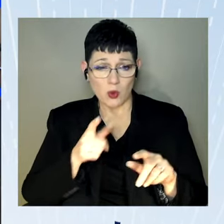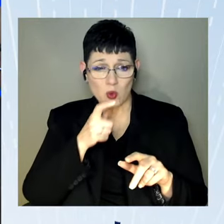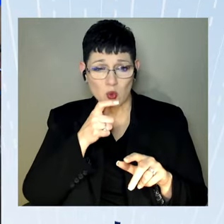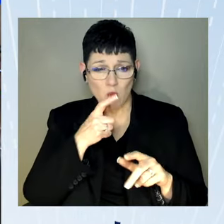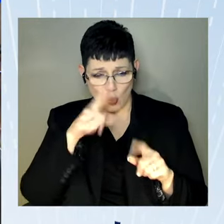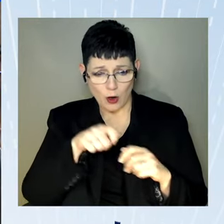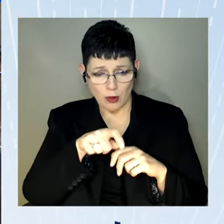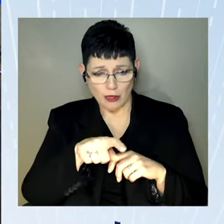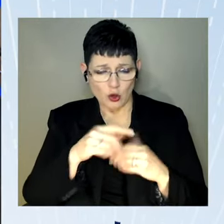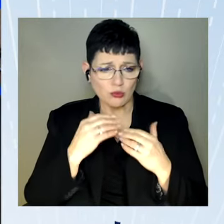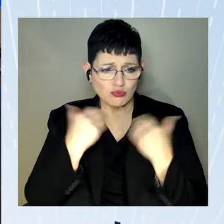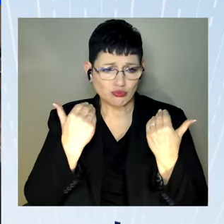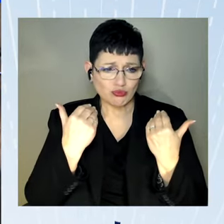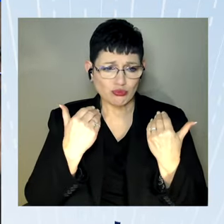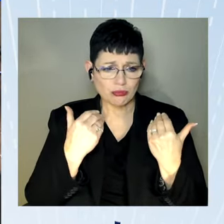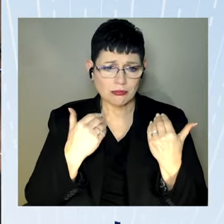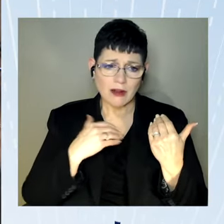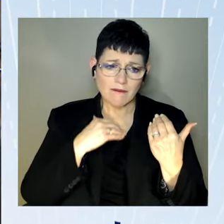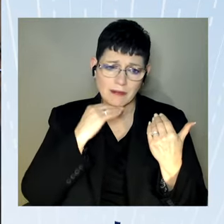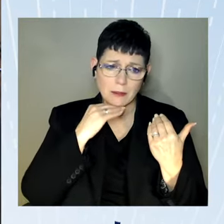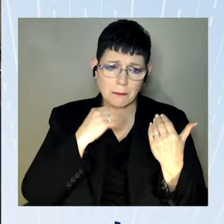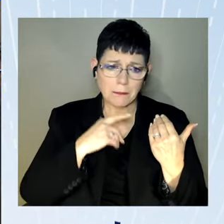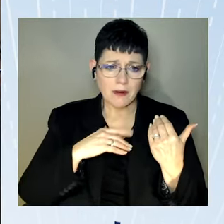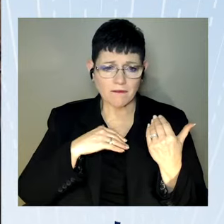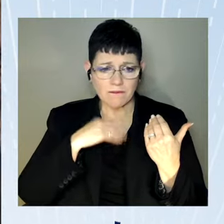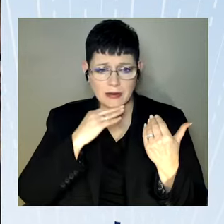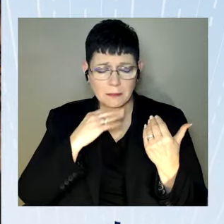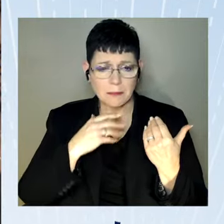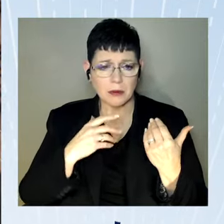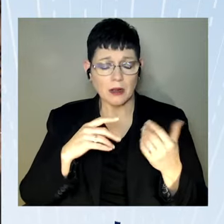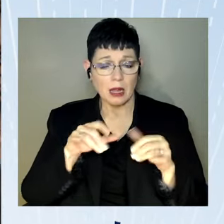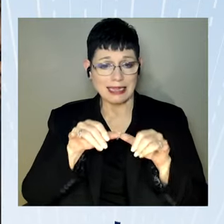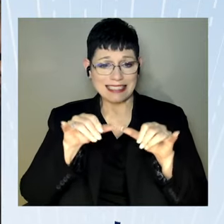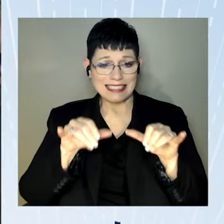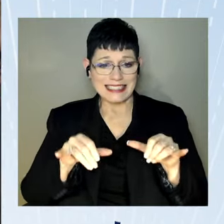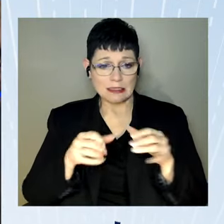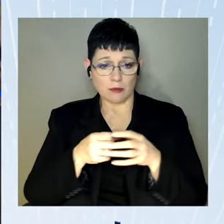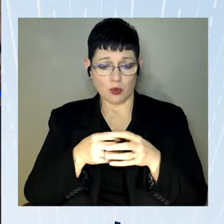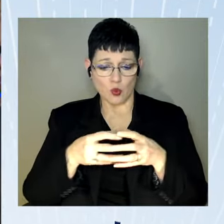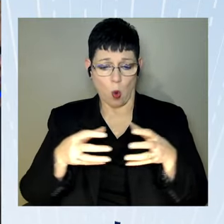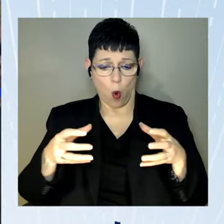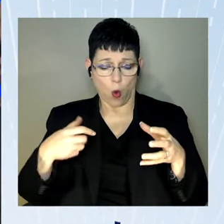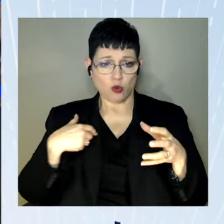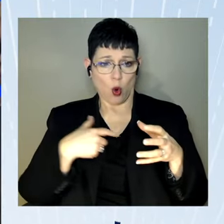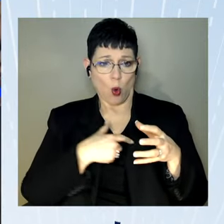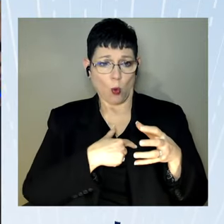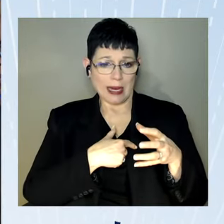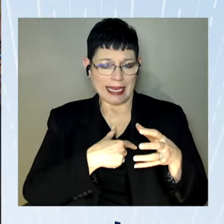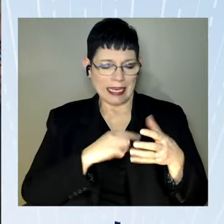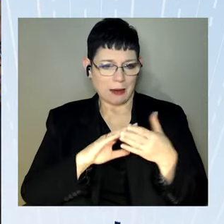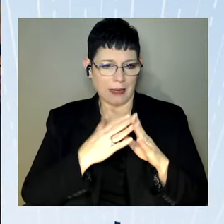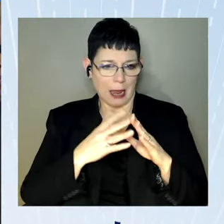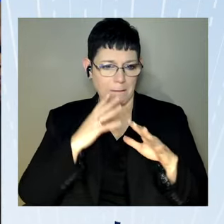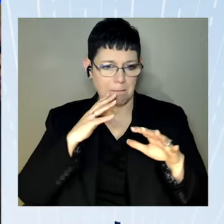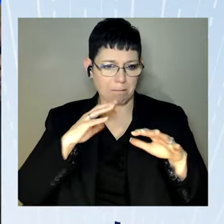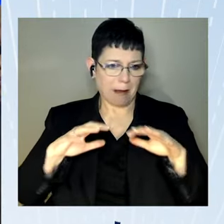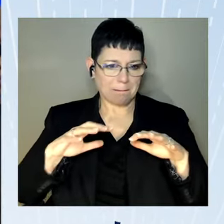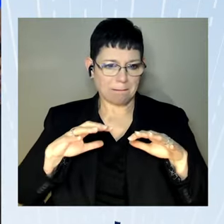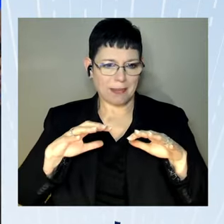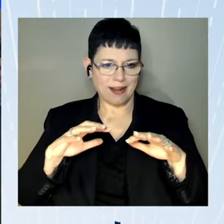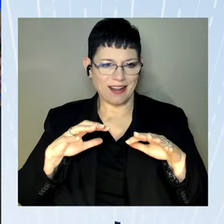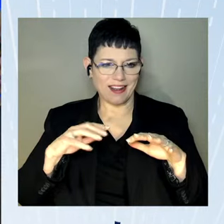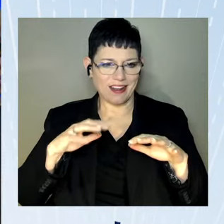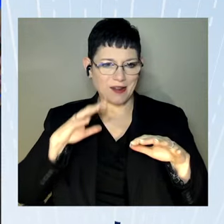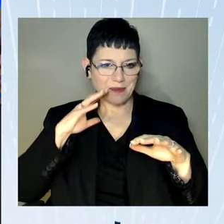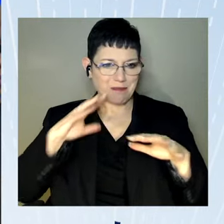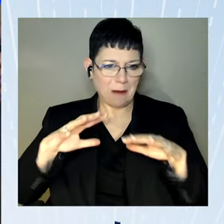another person that says, enough is enough, and then the system starts to change because we make a little bit of noise. And then we start to make noise, then we